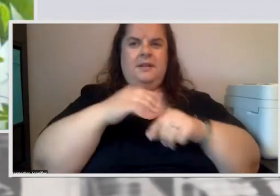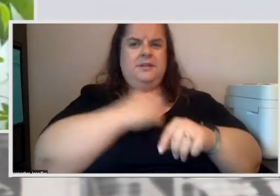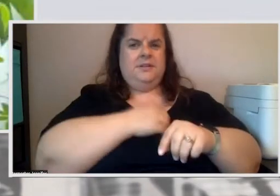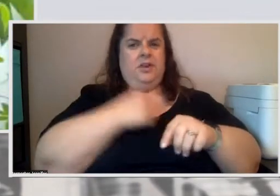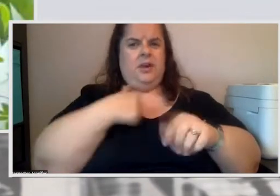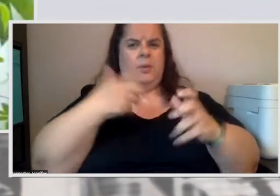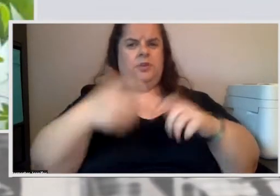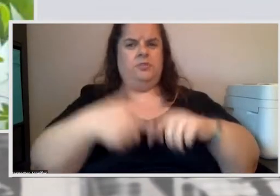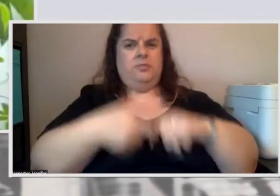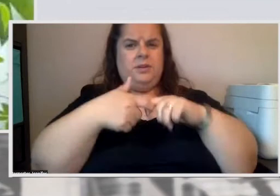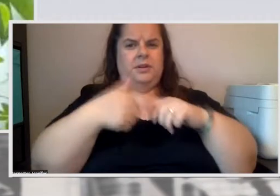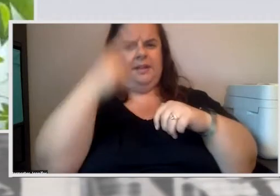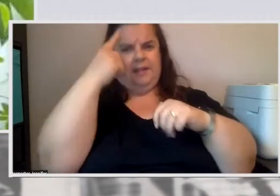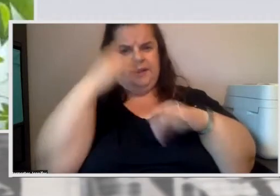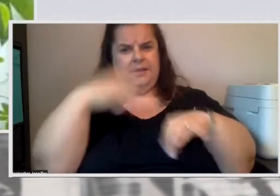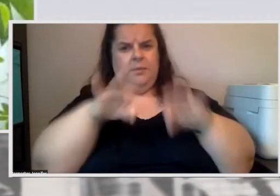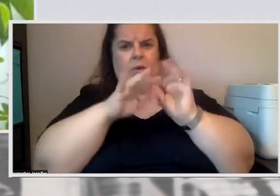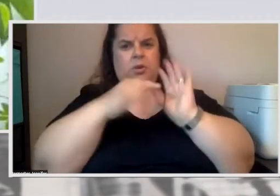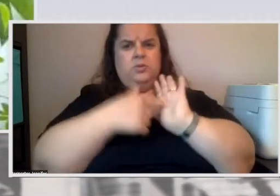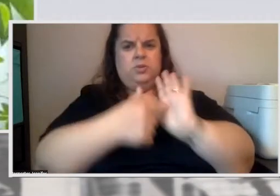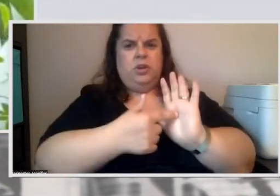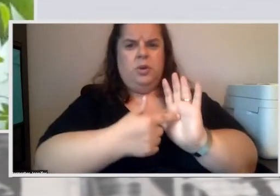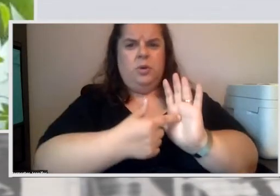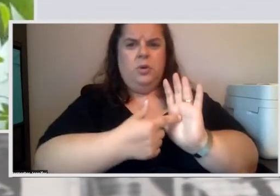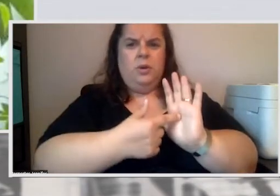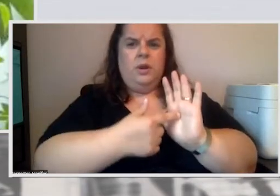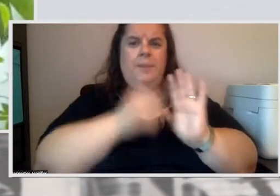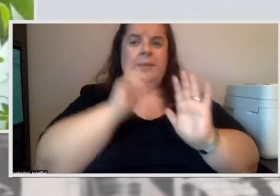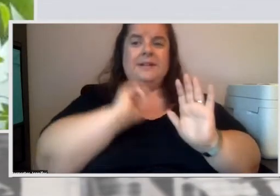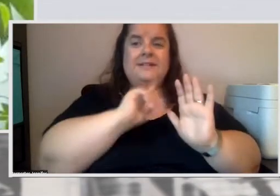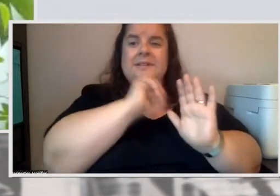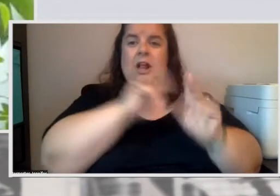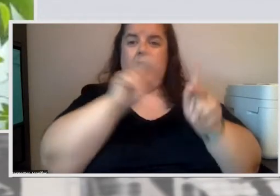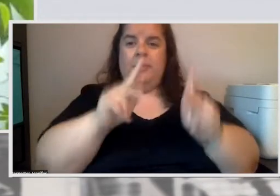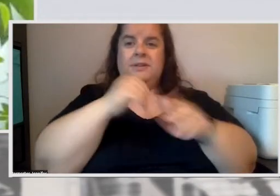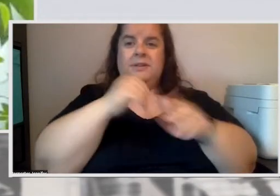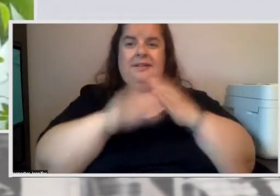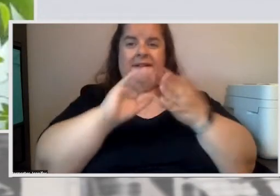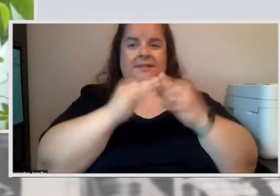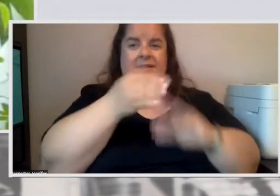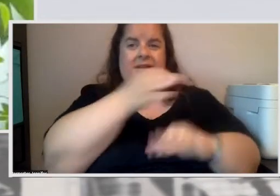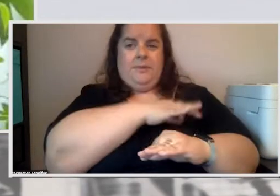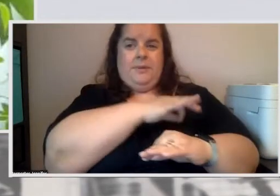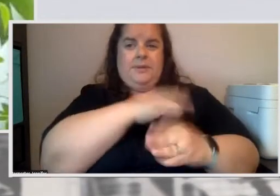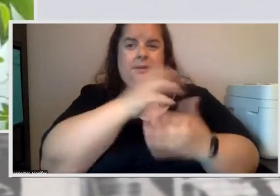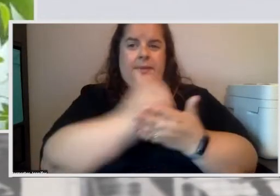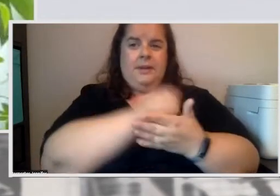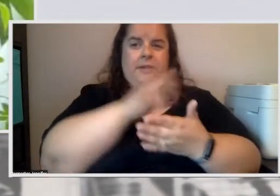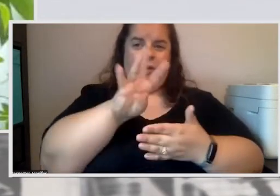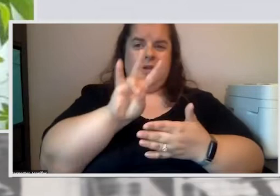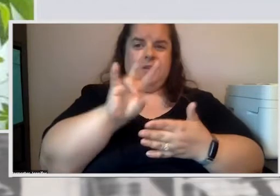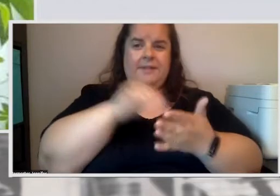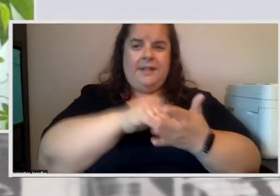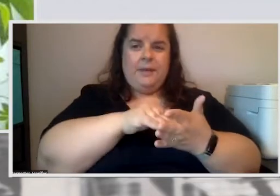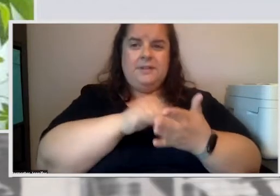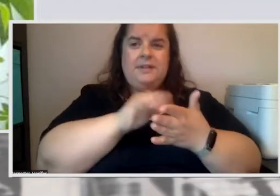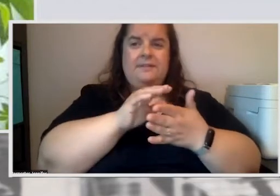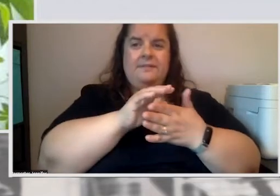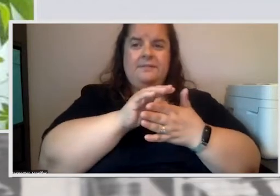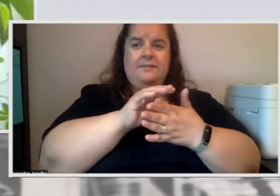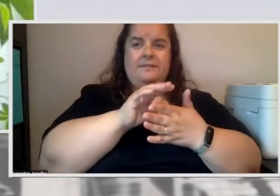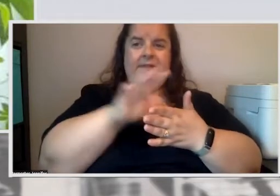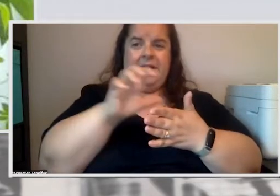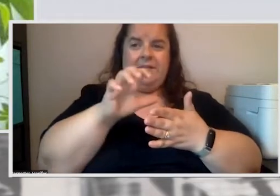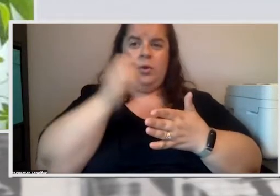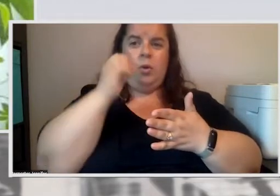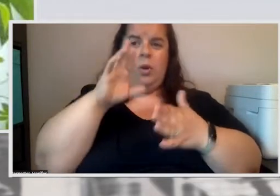think it's important to call out that to be a single person in the city of Pittsburgh and make $47,500 or less, you